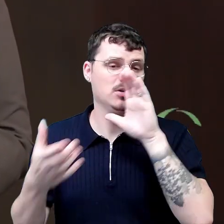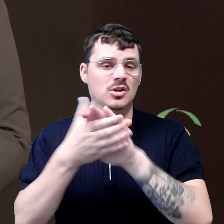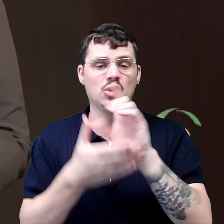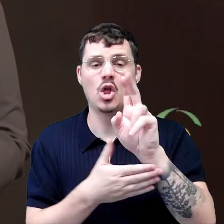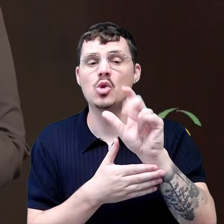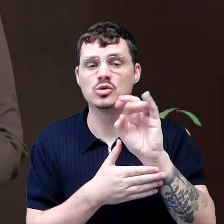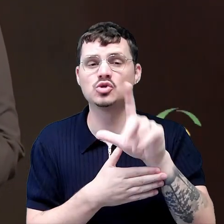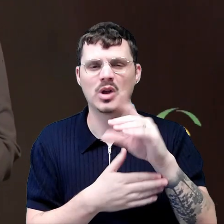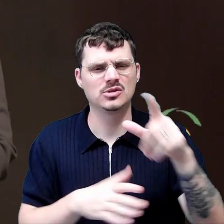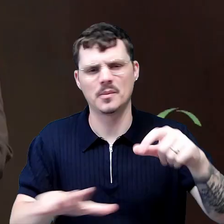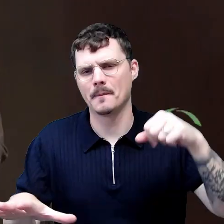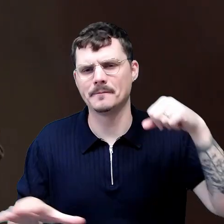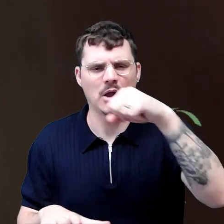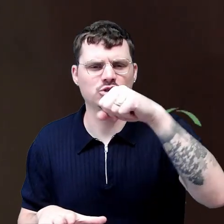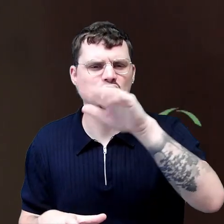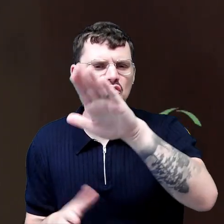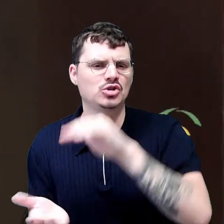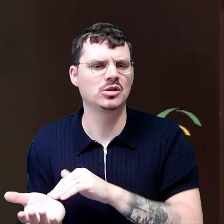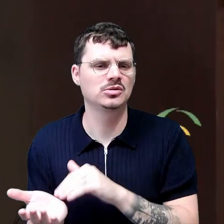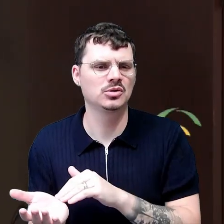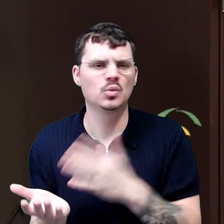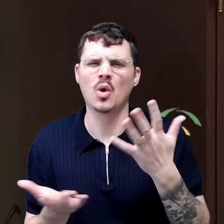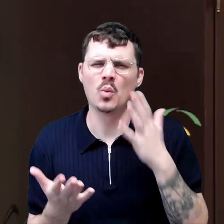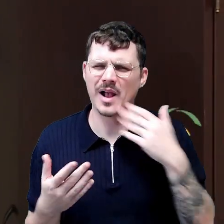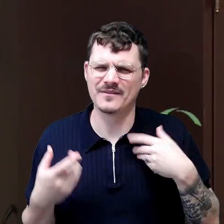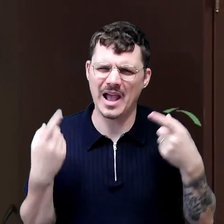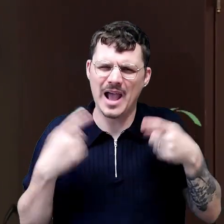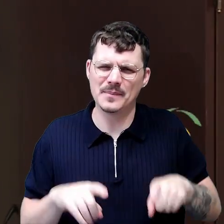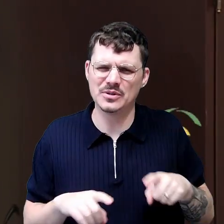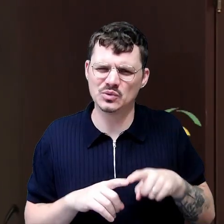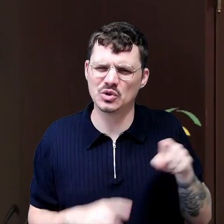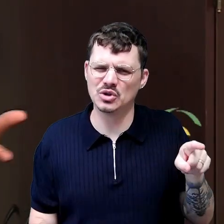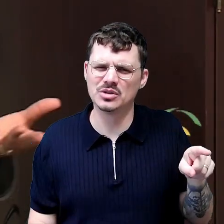punched her psychiatrist? What would have happened to her?